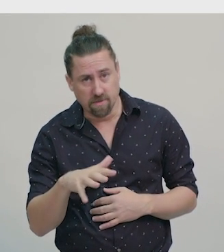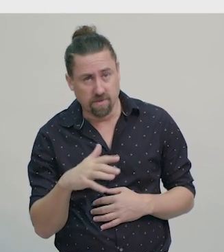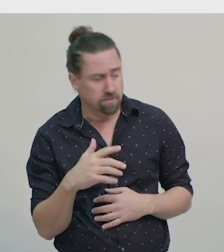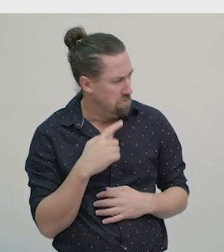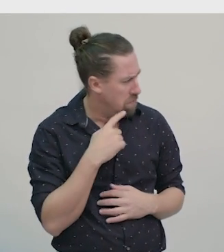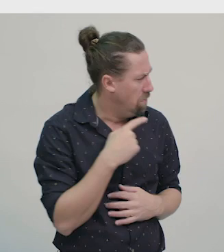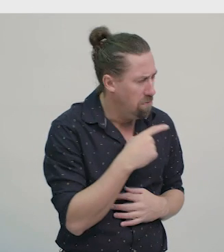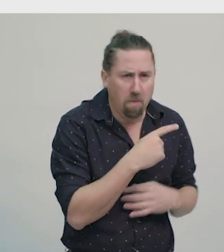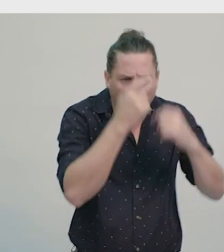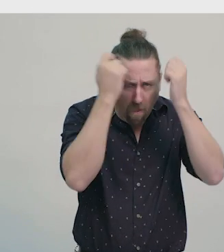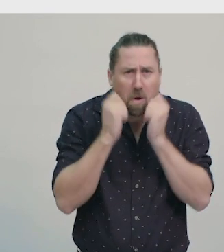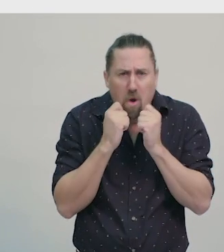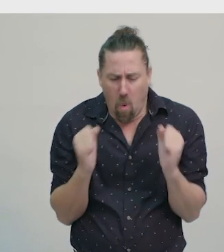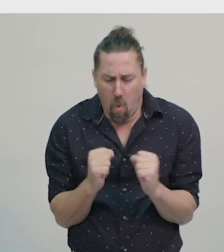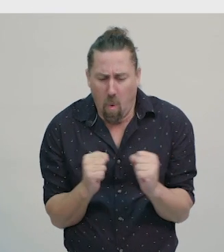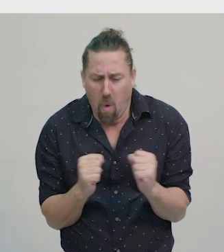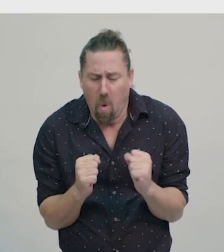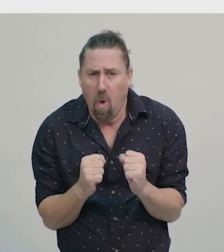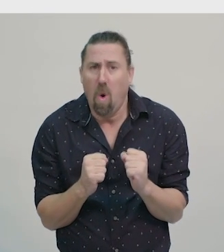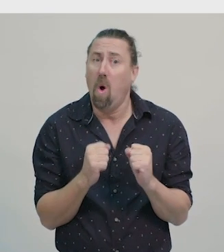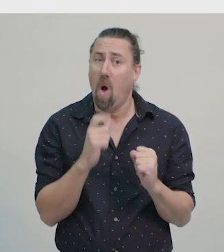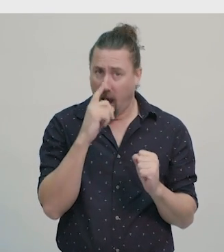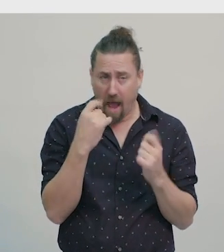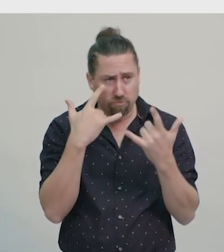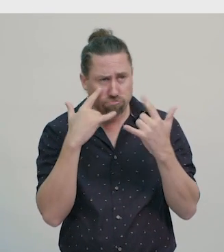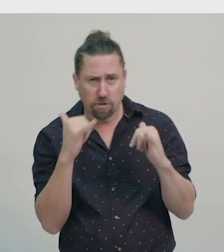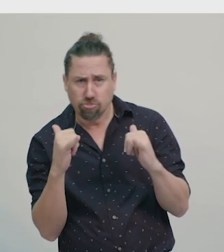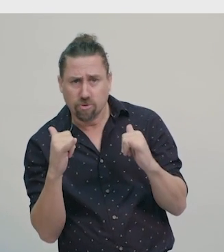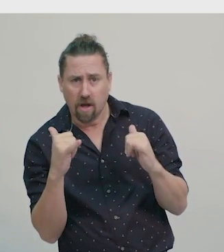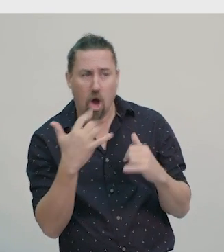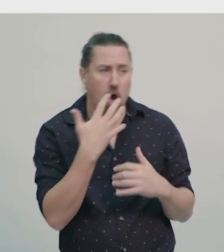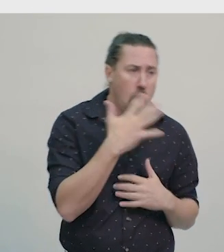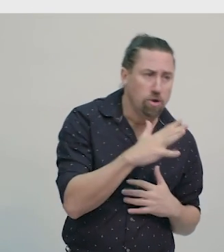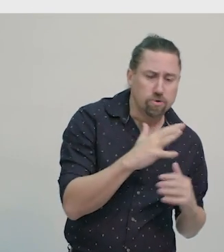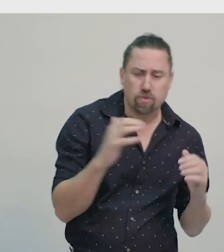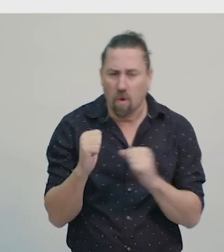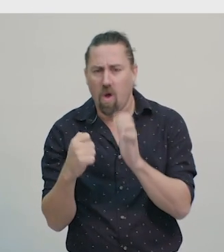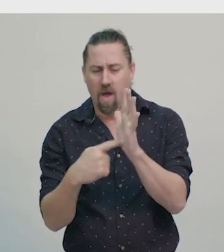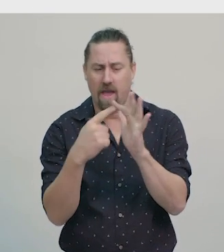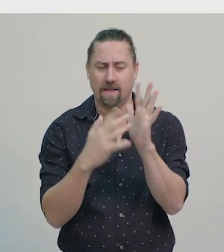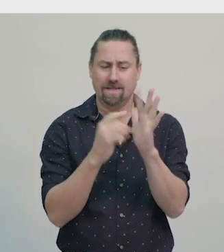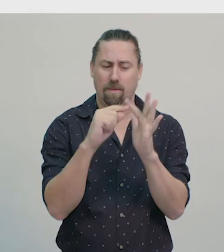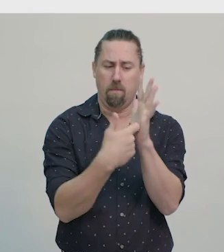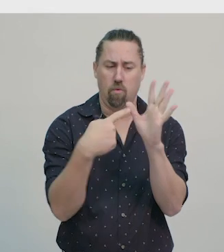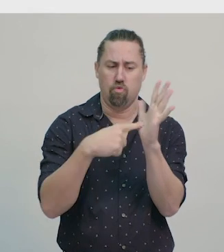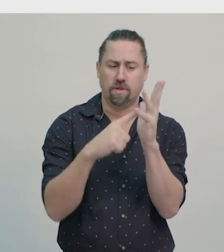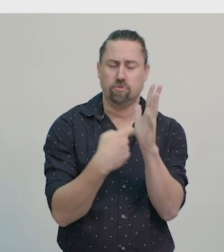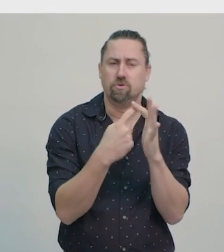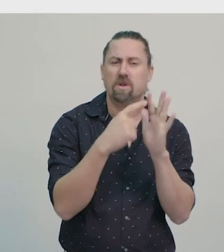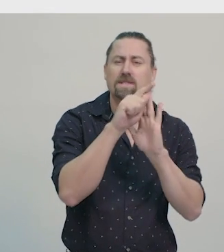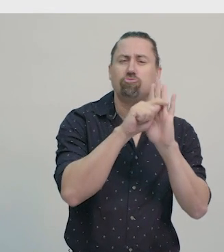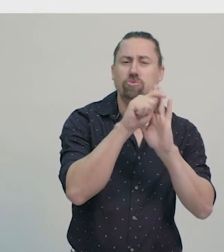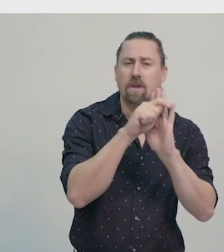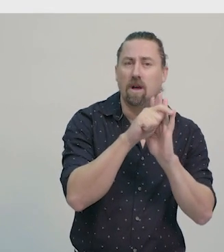by saying how many cars can fit in this car park. We could say the area of the car park is 10